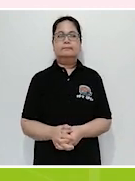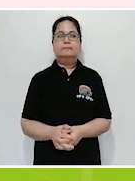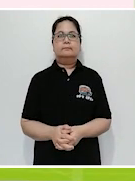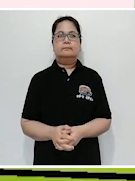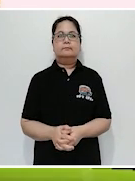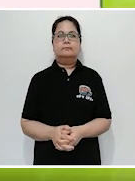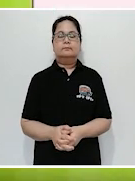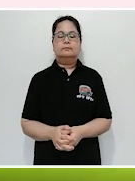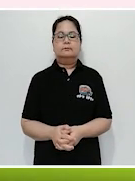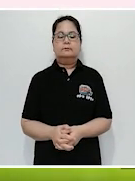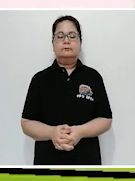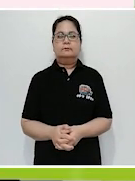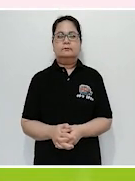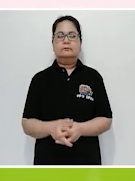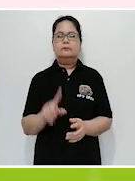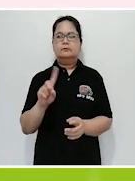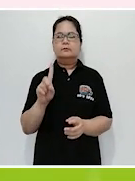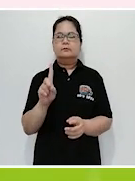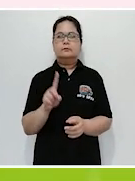below.